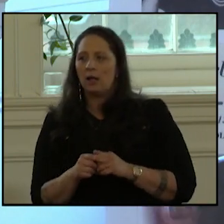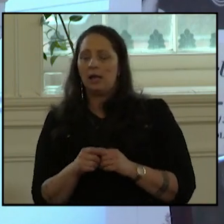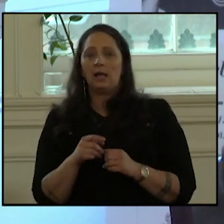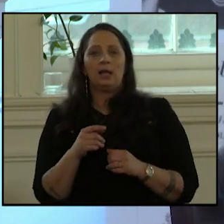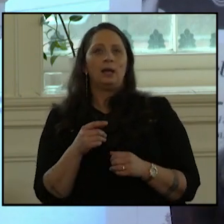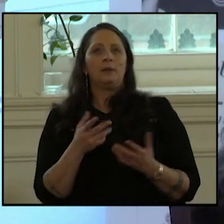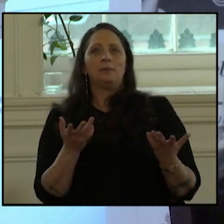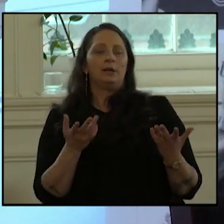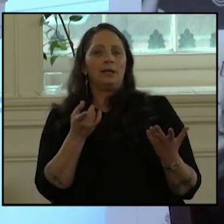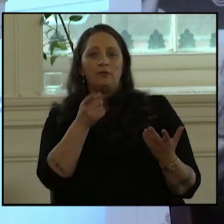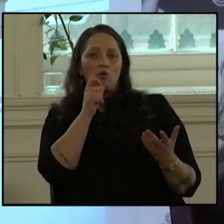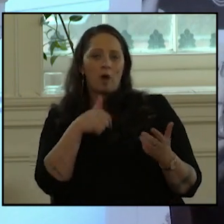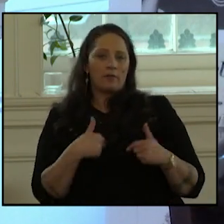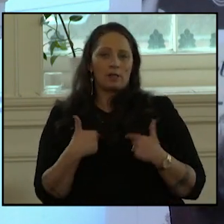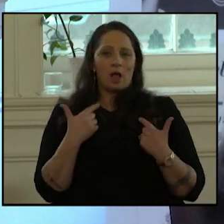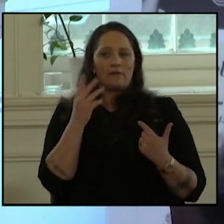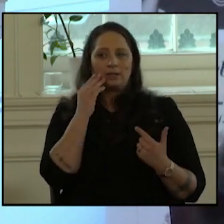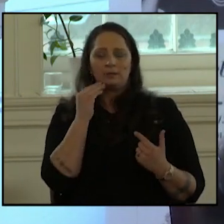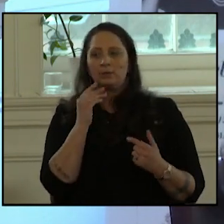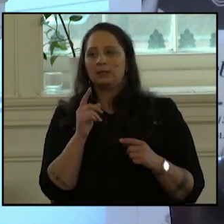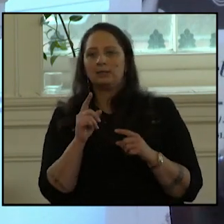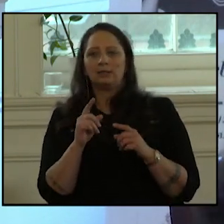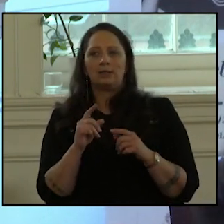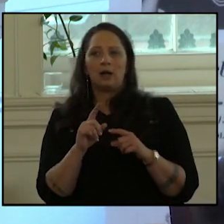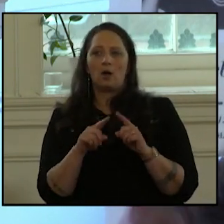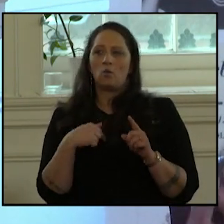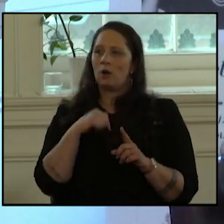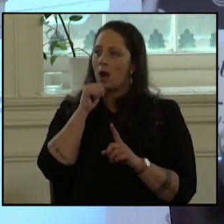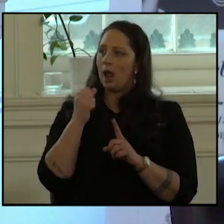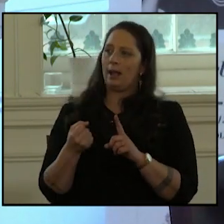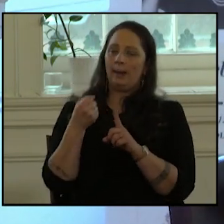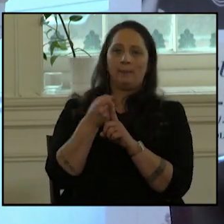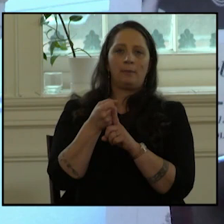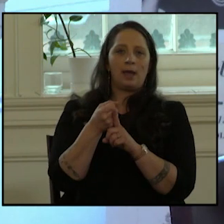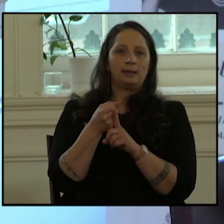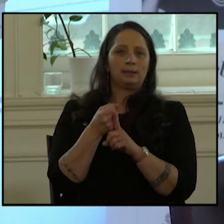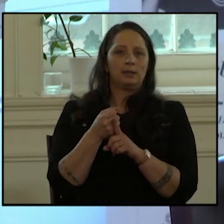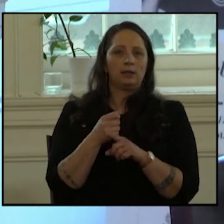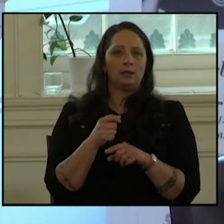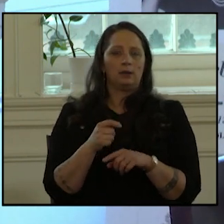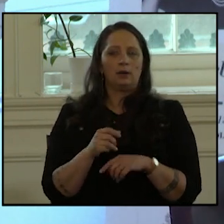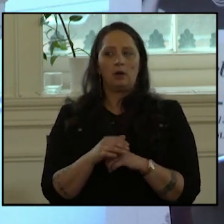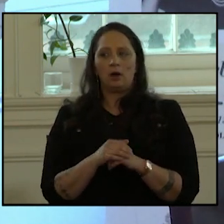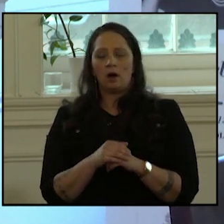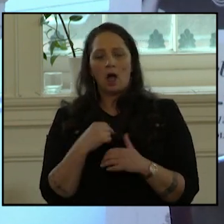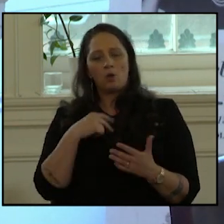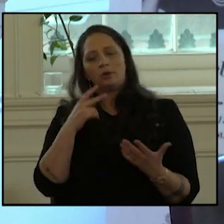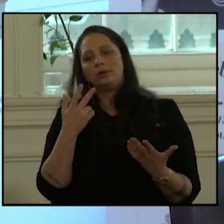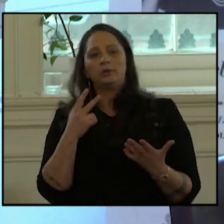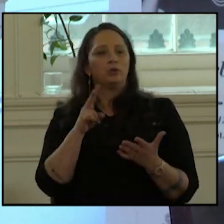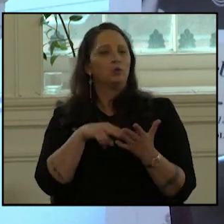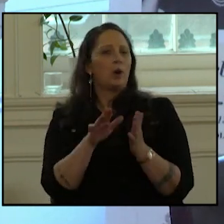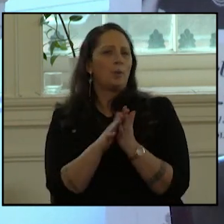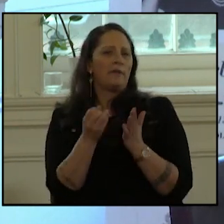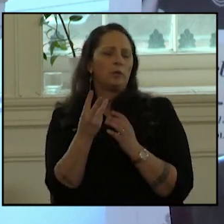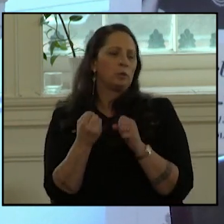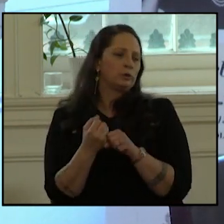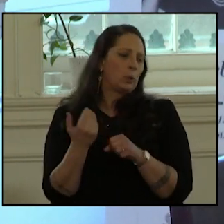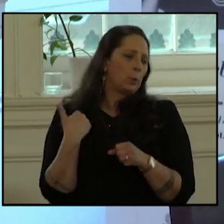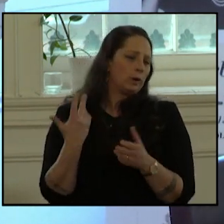life experience of it, and we're not affected by the reverberating effects of it. I was reading a book a few years